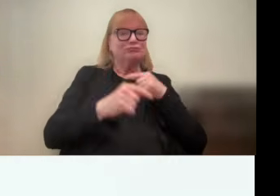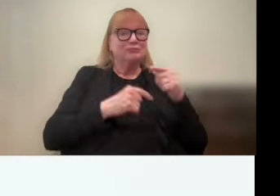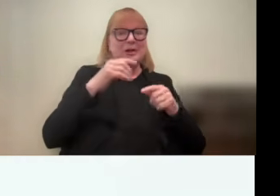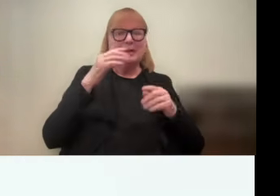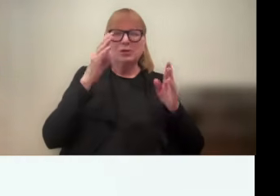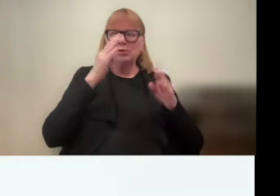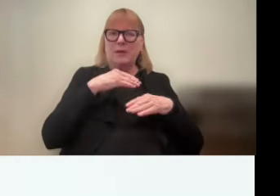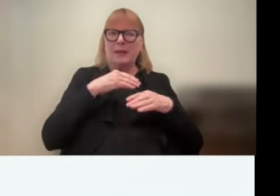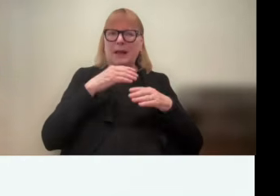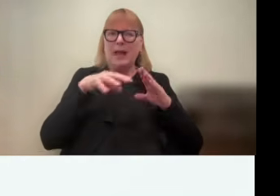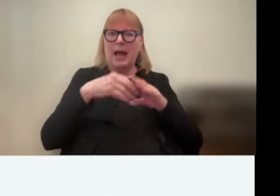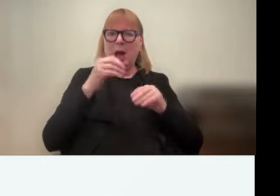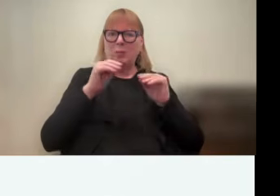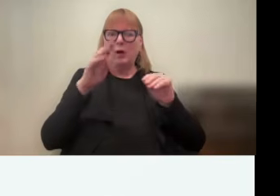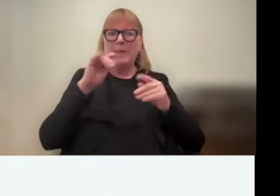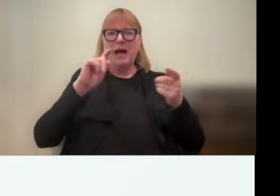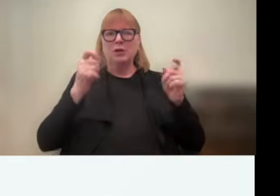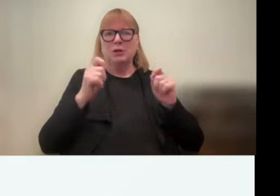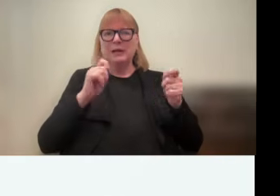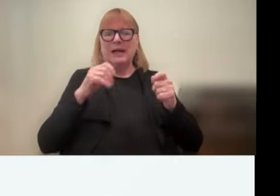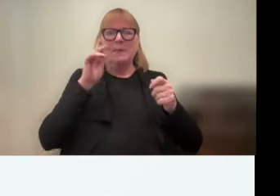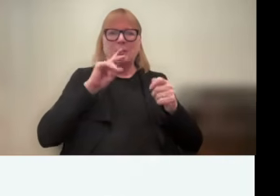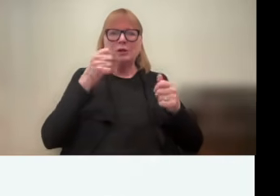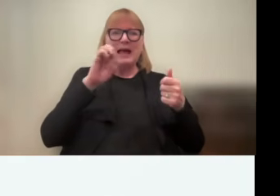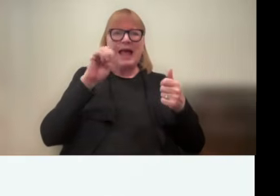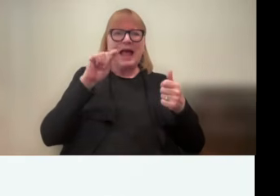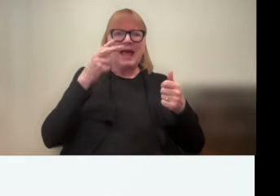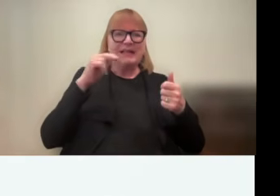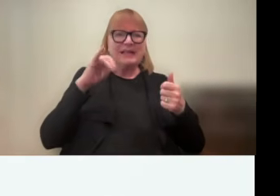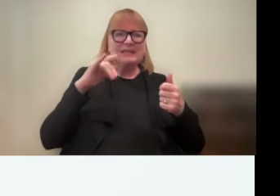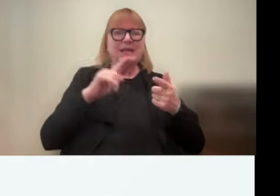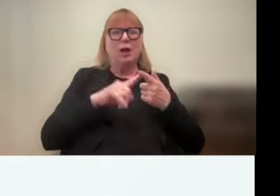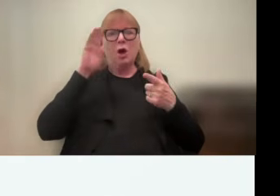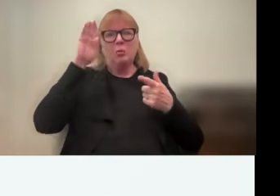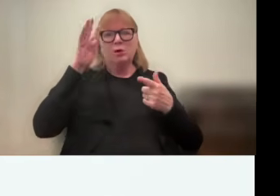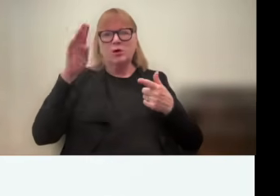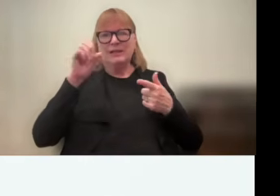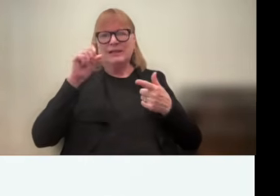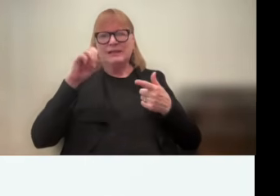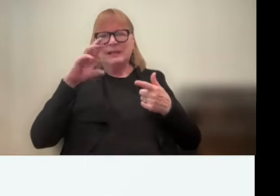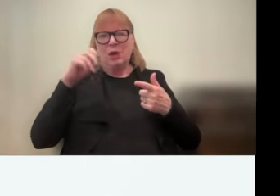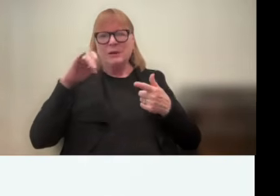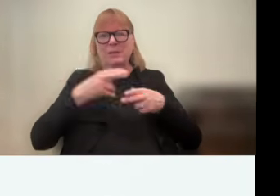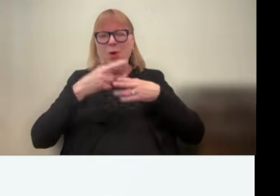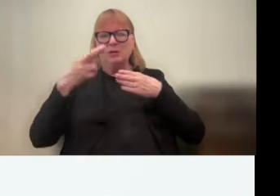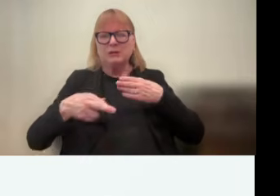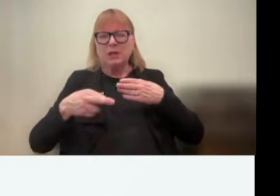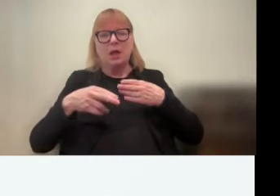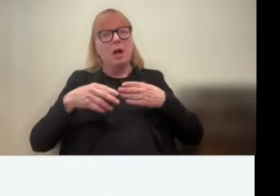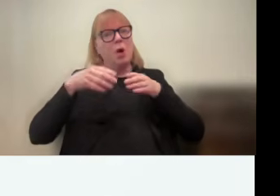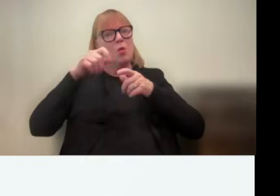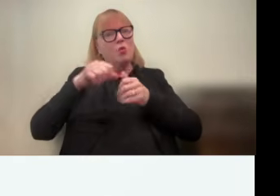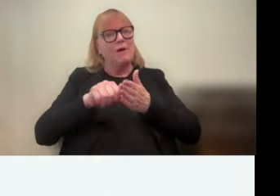troubling outputs by altering people's ethnicity or producing stereotype results, often reinforcing